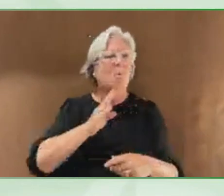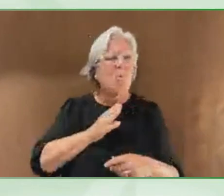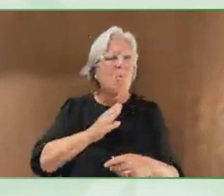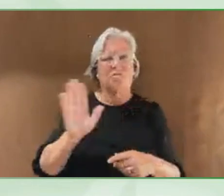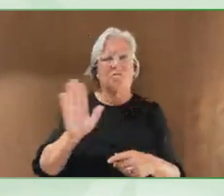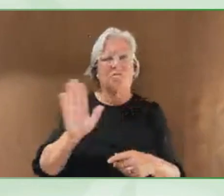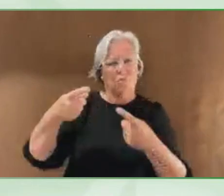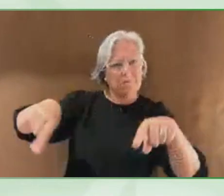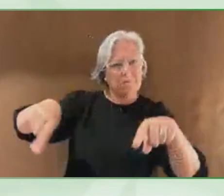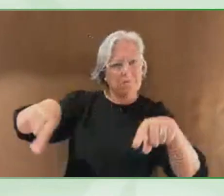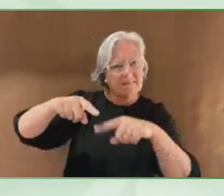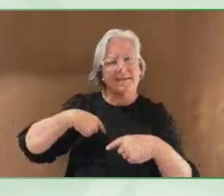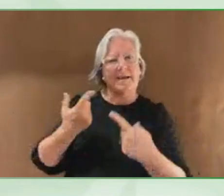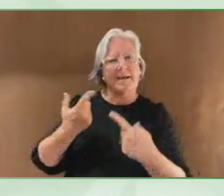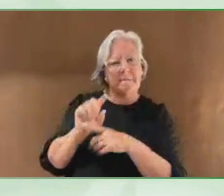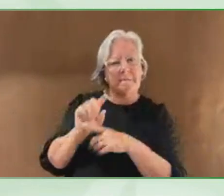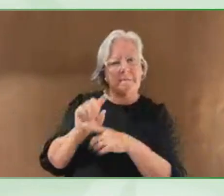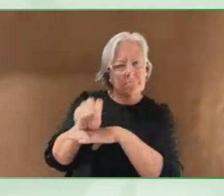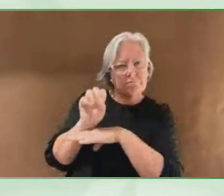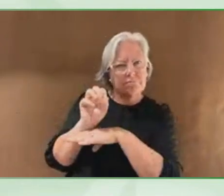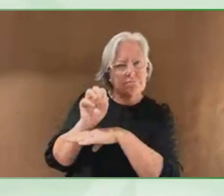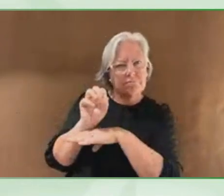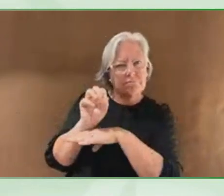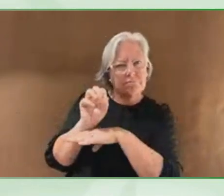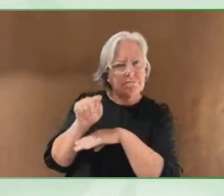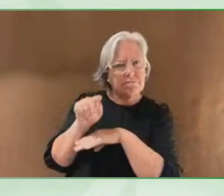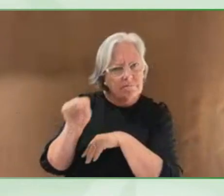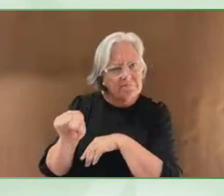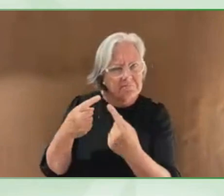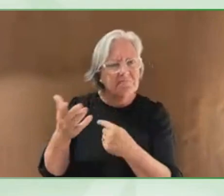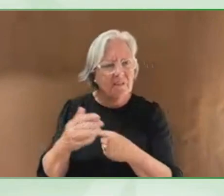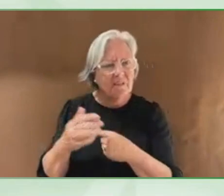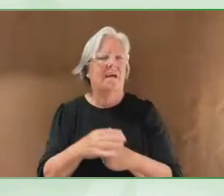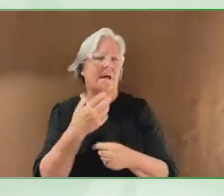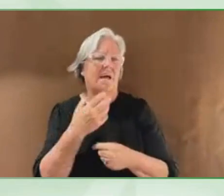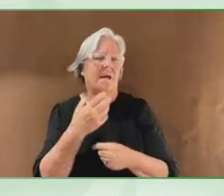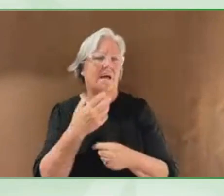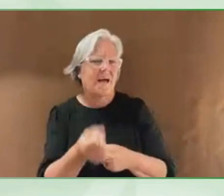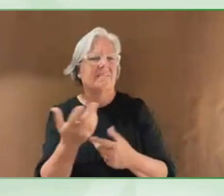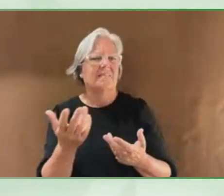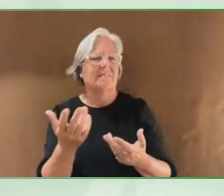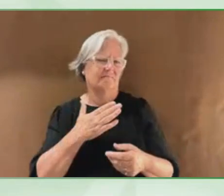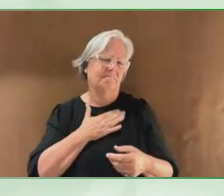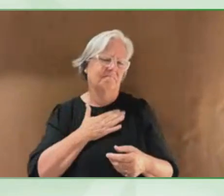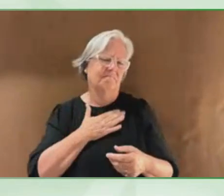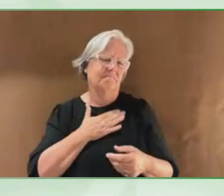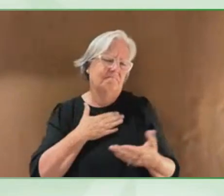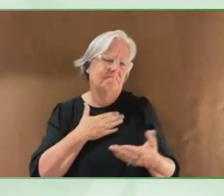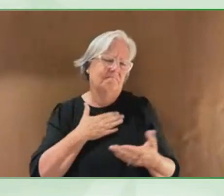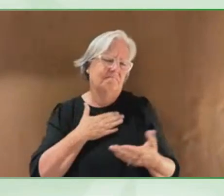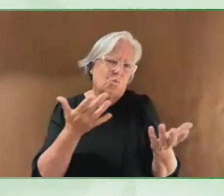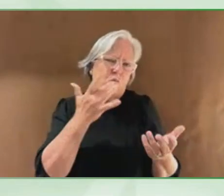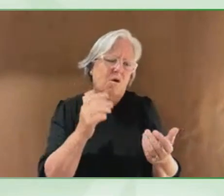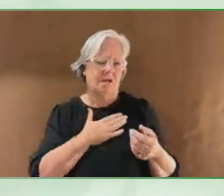we also have various different work streams. So the Accessibility Office, and we're lucky to have an office, and we're a